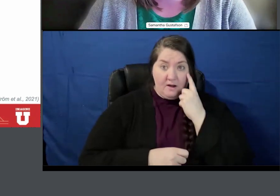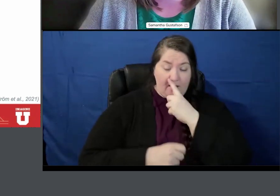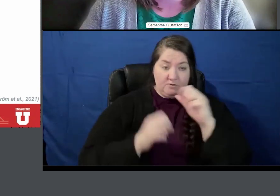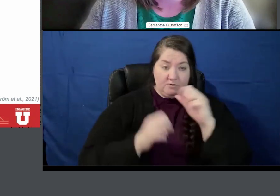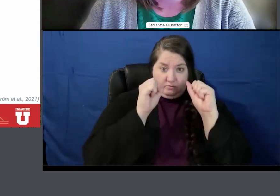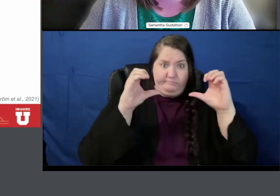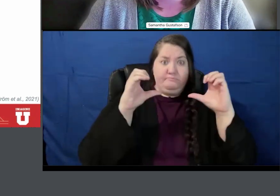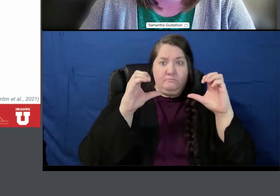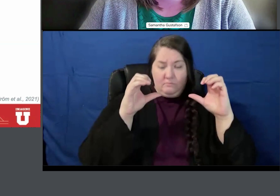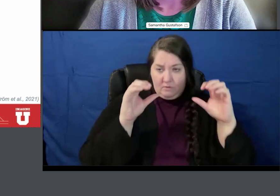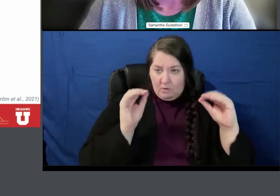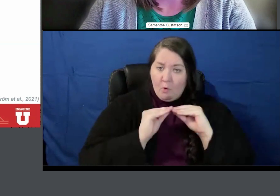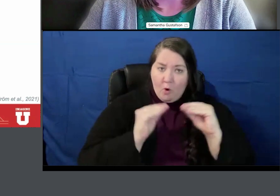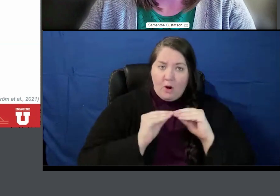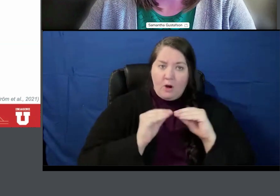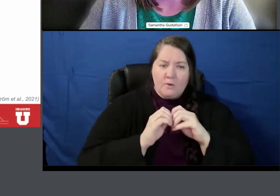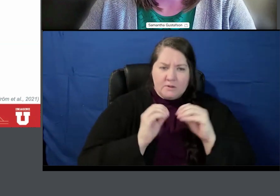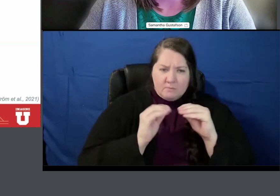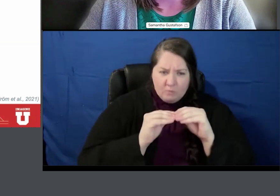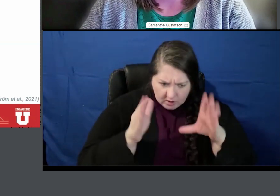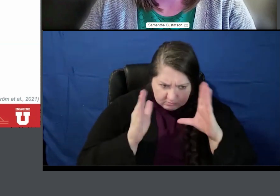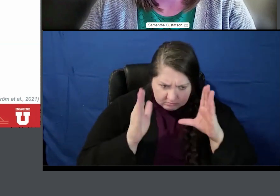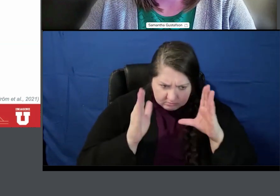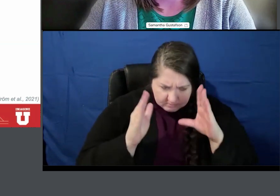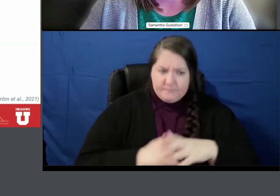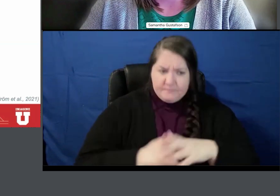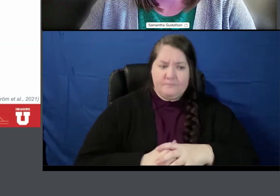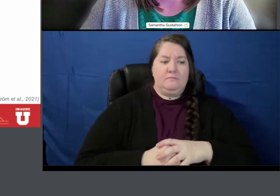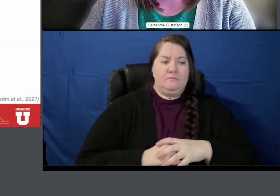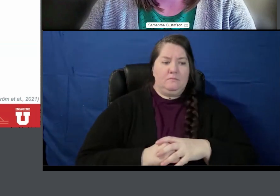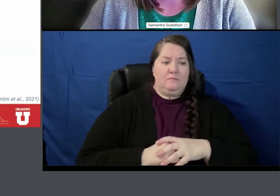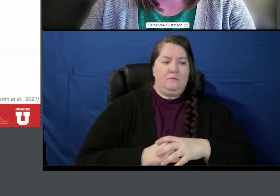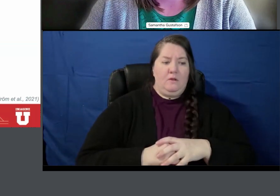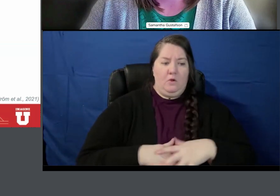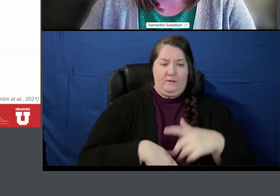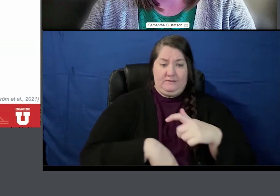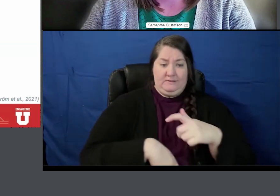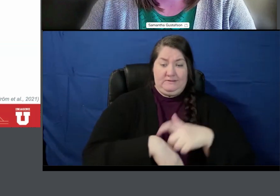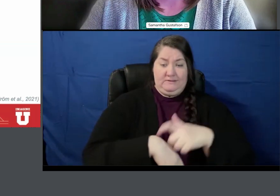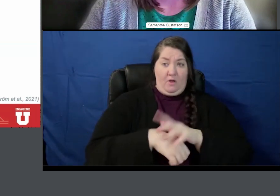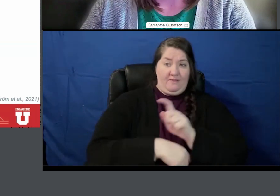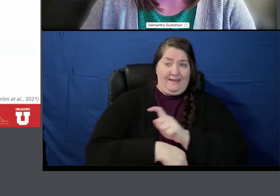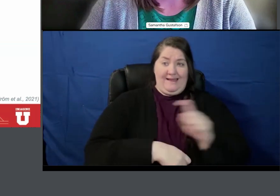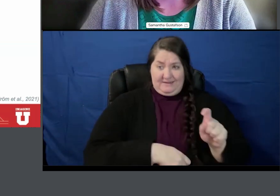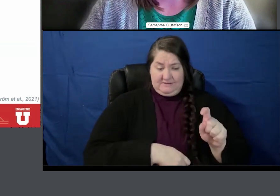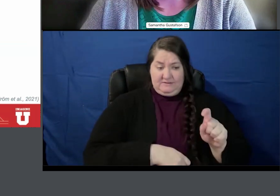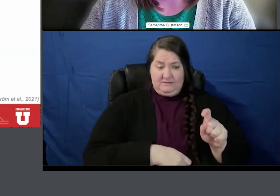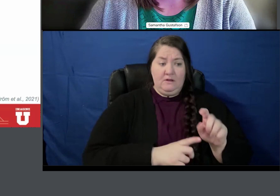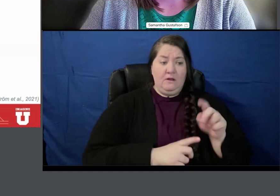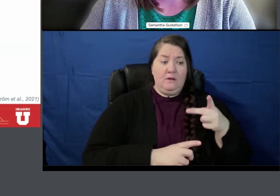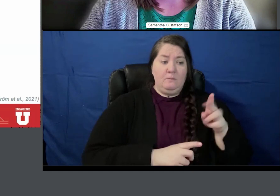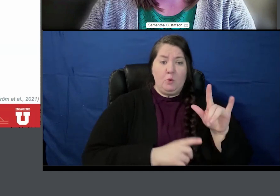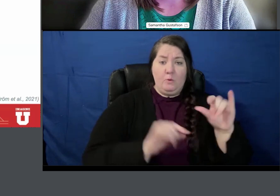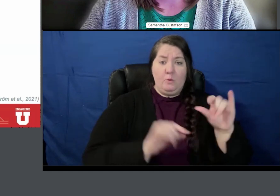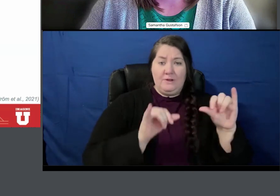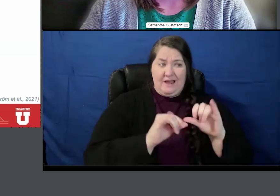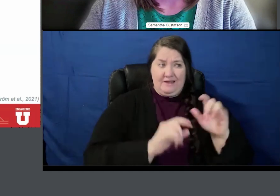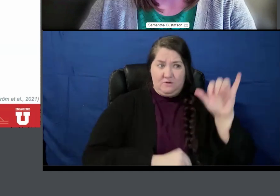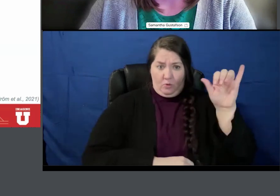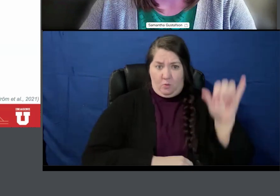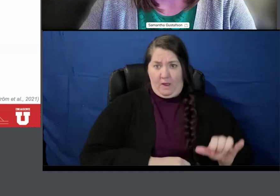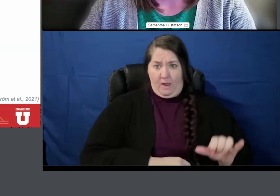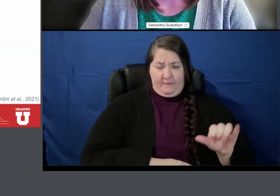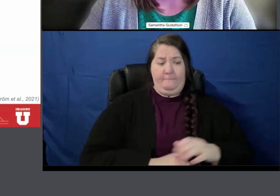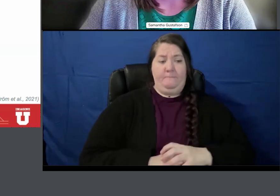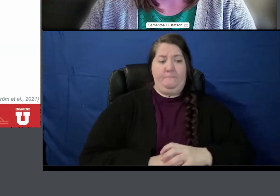more concentration. So in this figure, you're looking at time on the x-axis and pupil size plotted here.